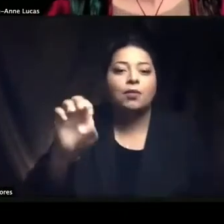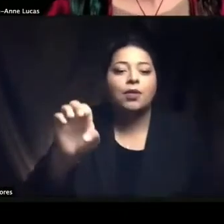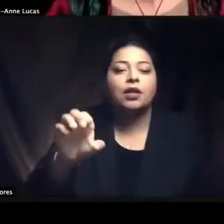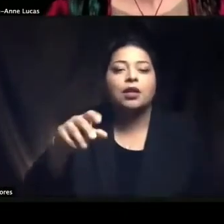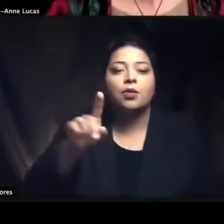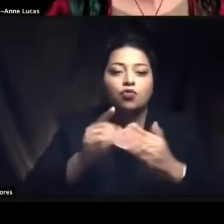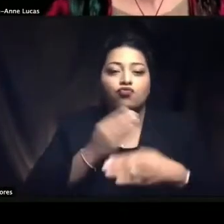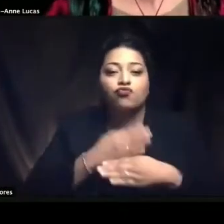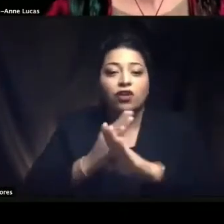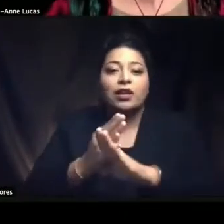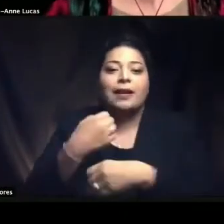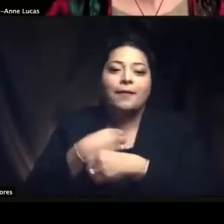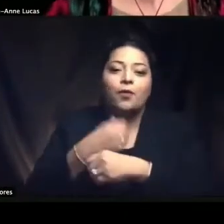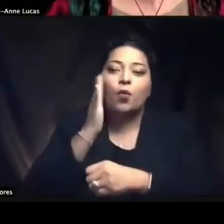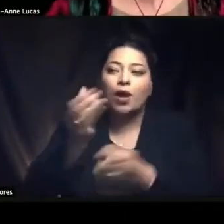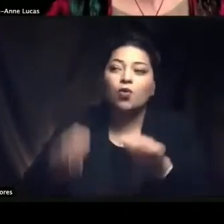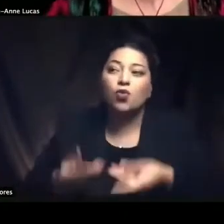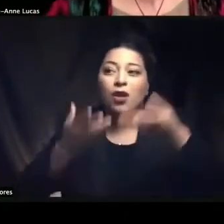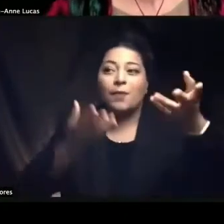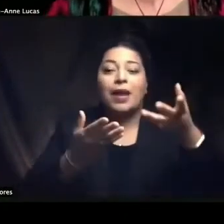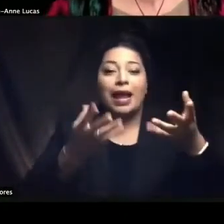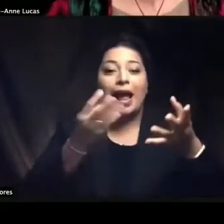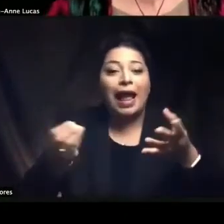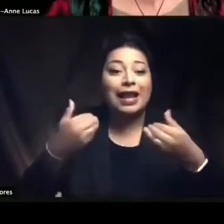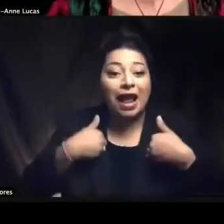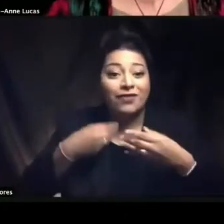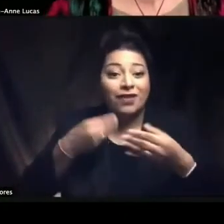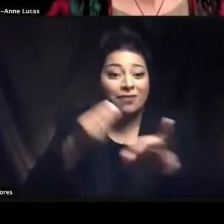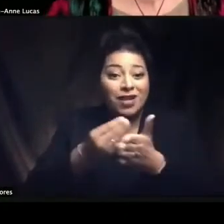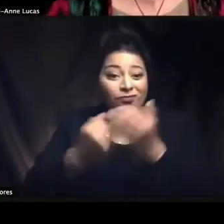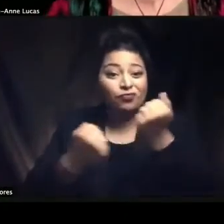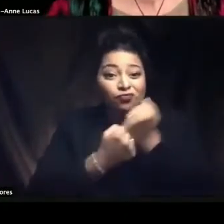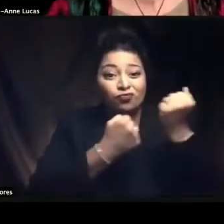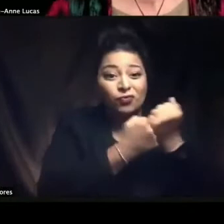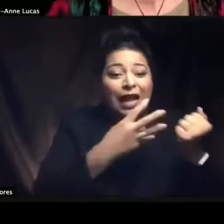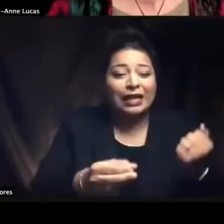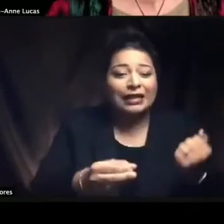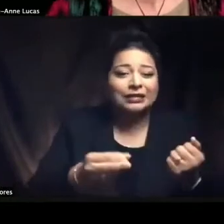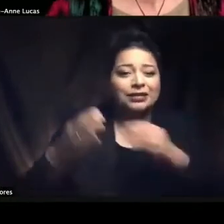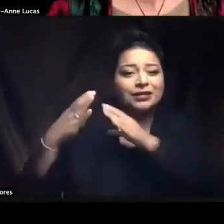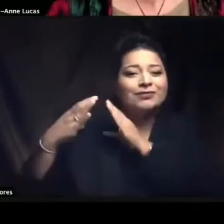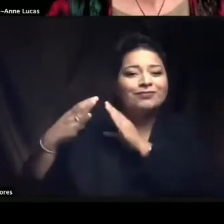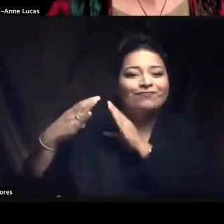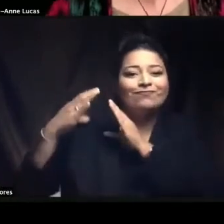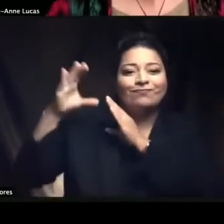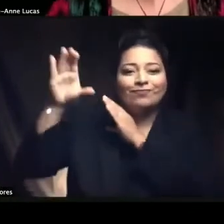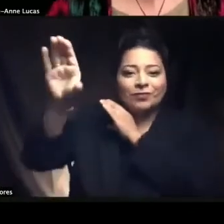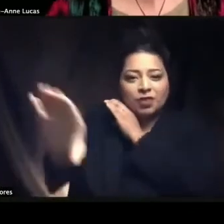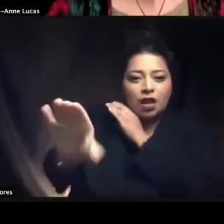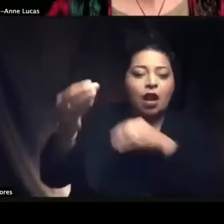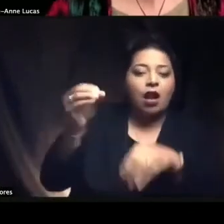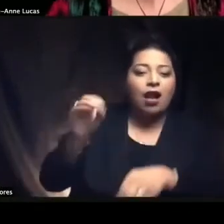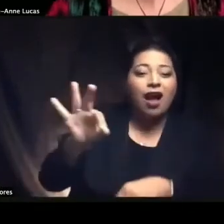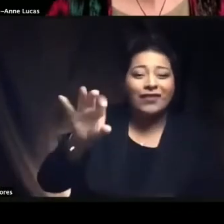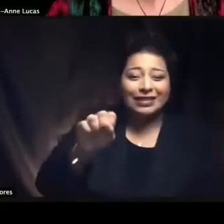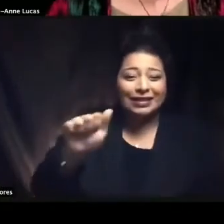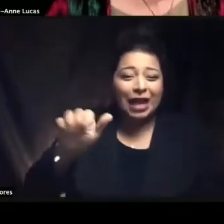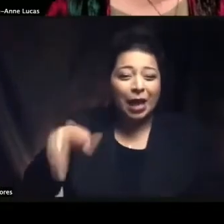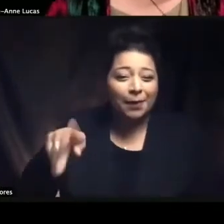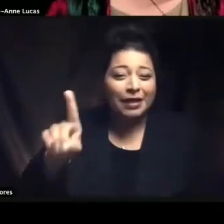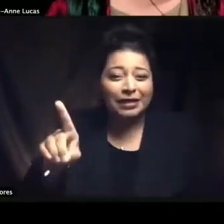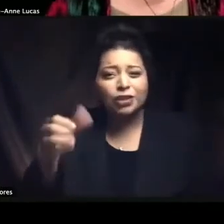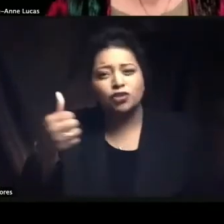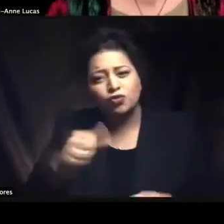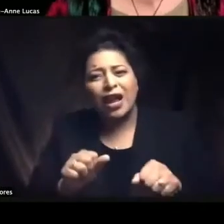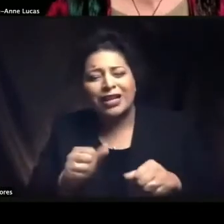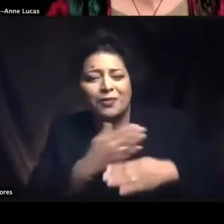that will make those recommendations and have funding behind them and take some of that burden off of SAPD, because right now SAPD is trying to prevent and